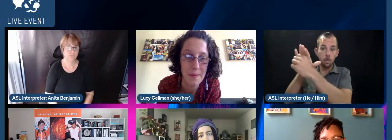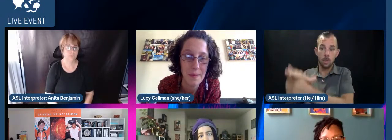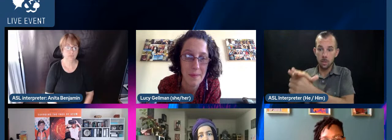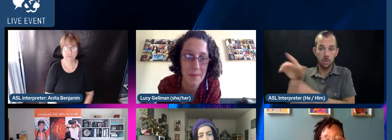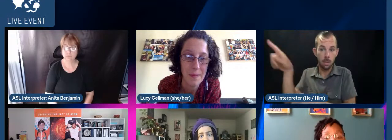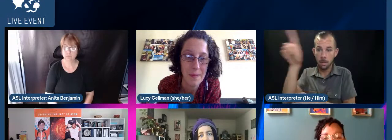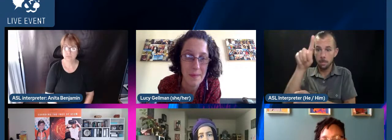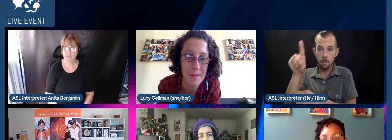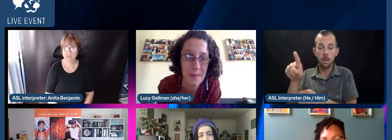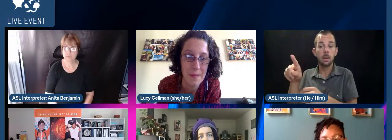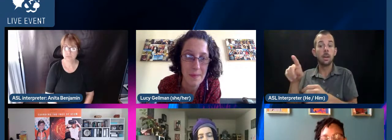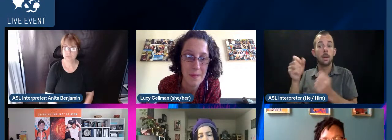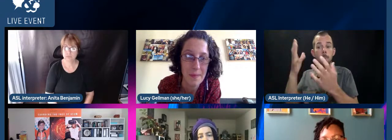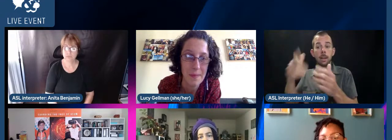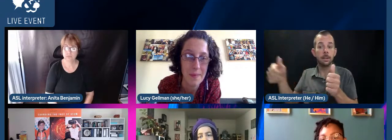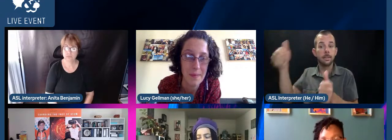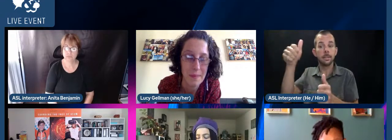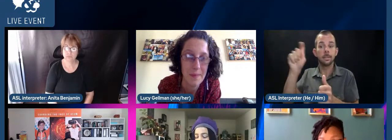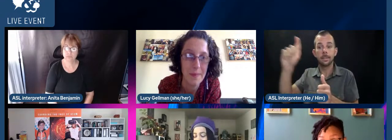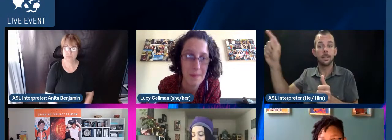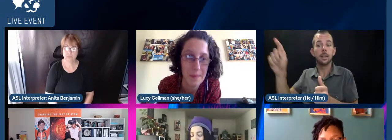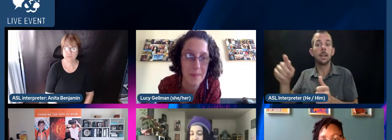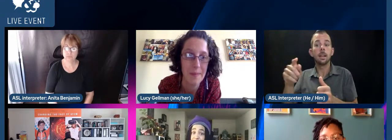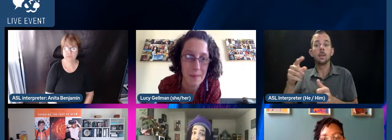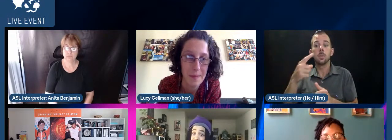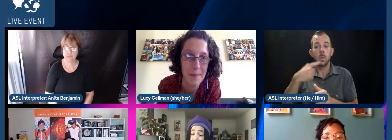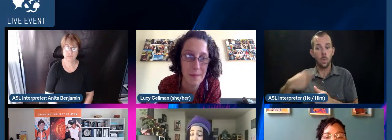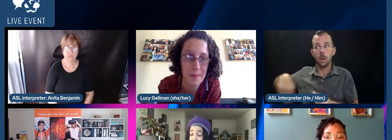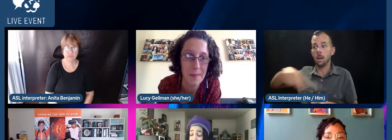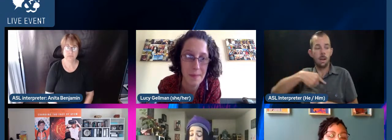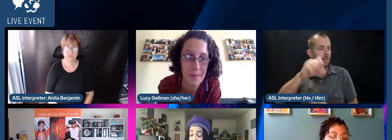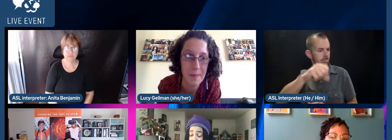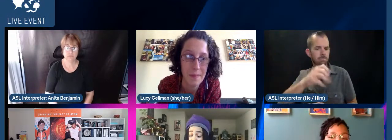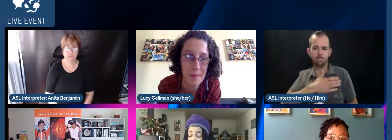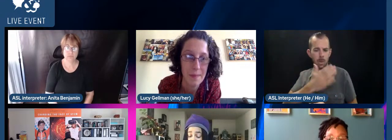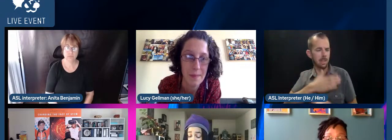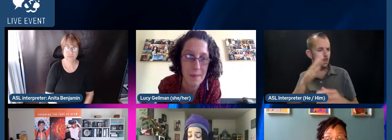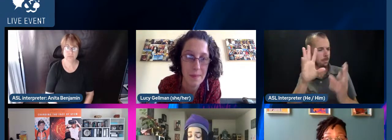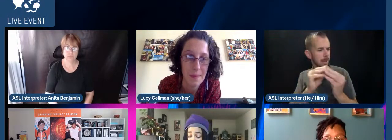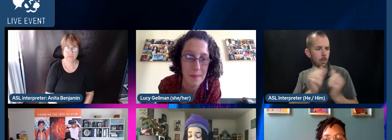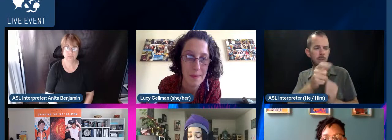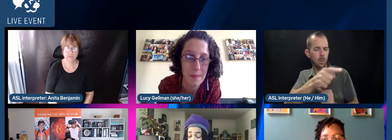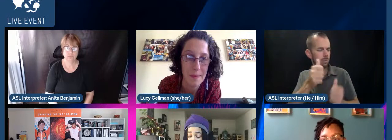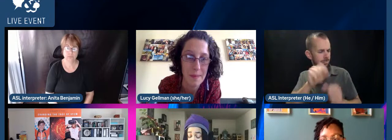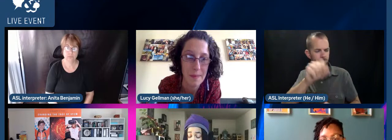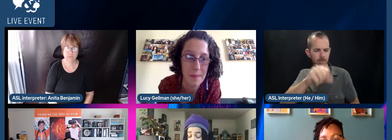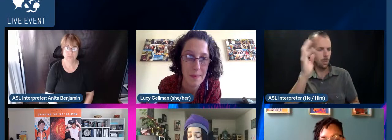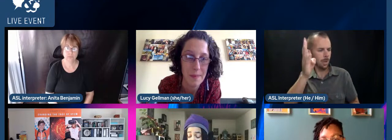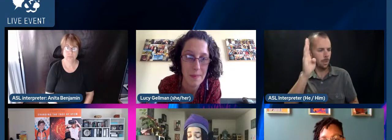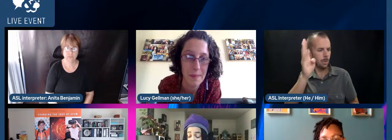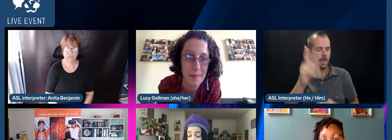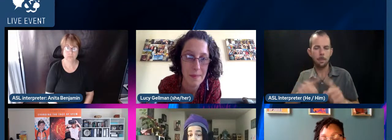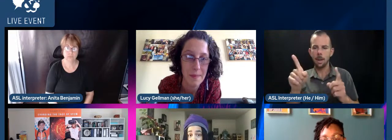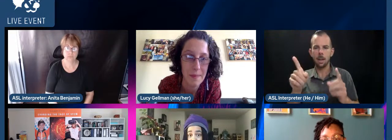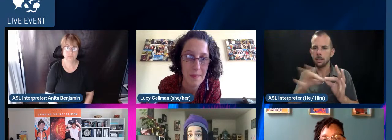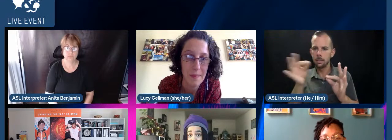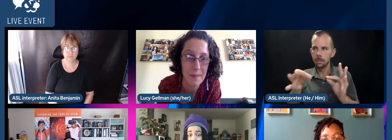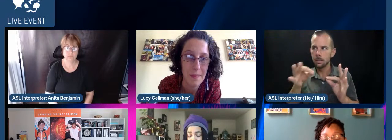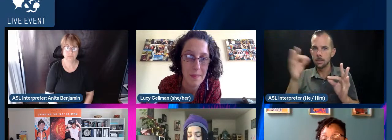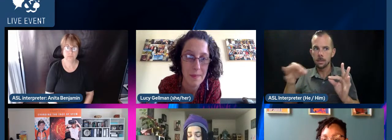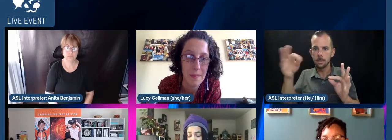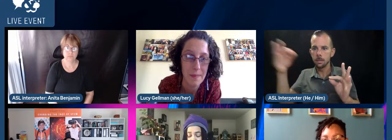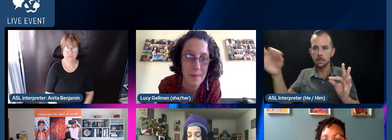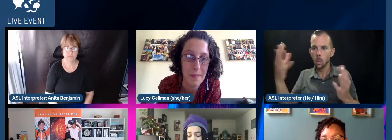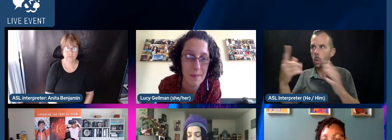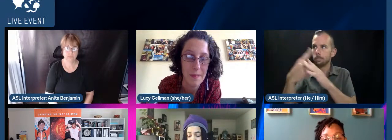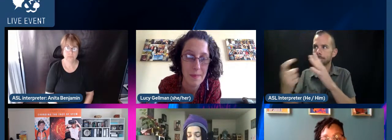gonna meet with ones of us and ignored us. They duffed us, they ghosted us, okay? Mm-hmm. So where is the love in that? I think that that is also